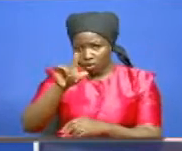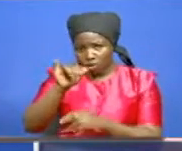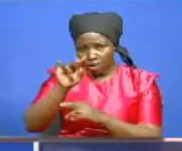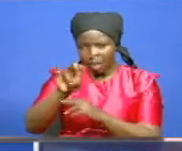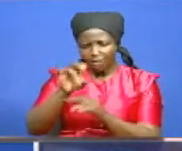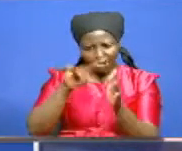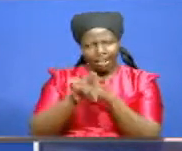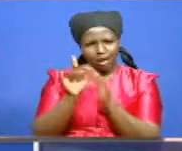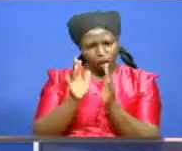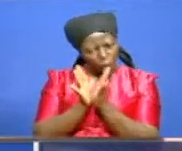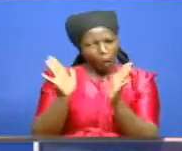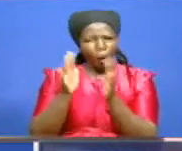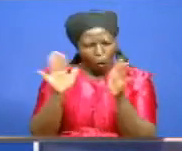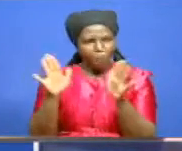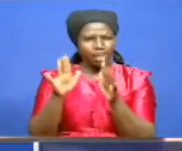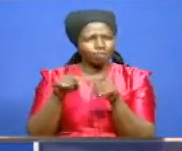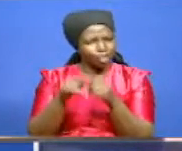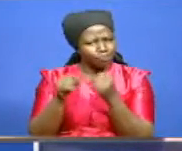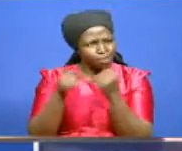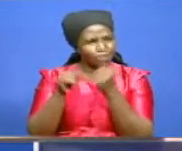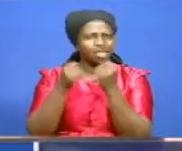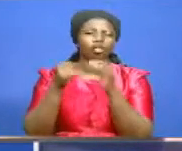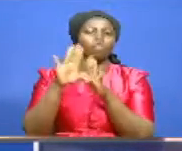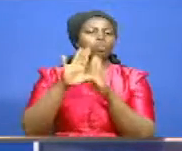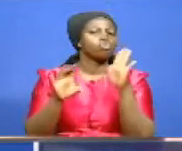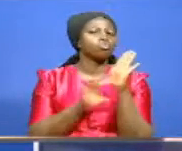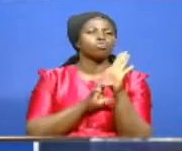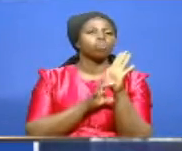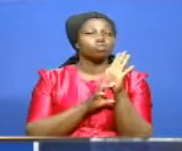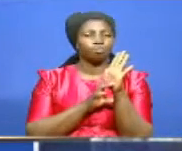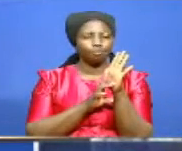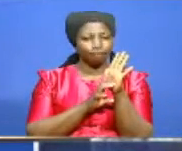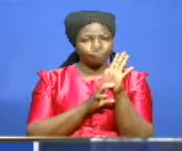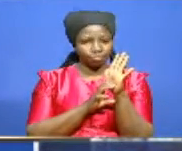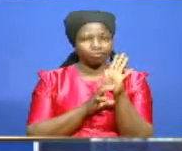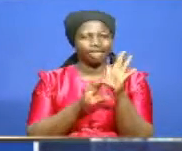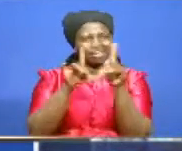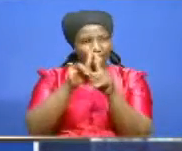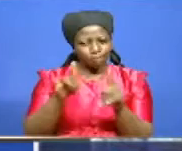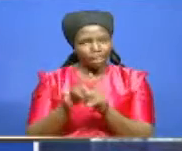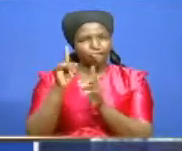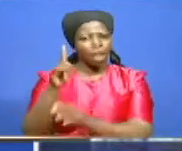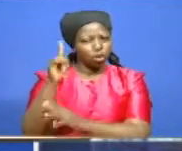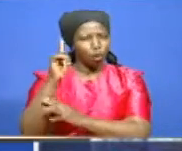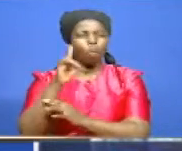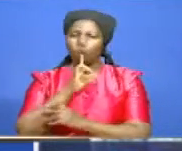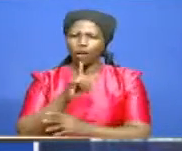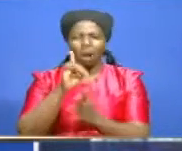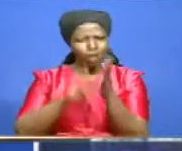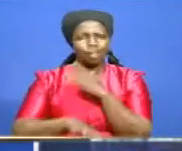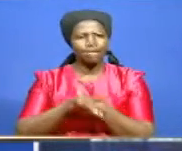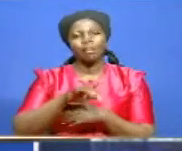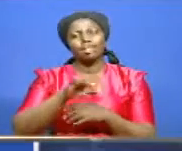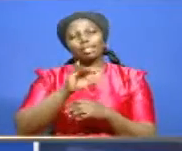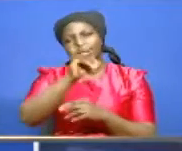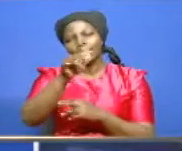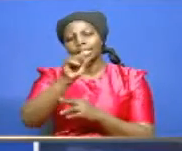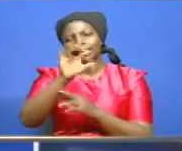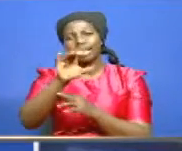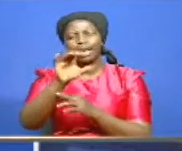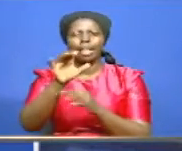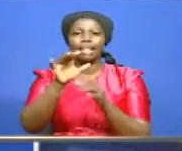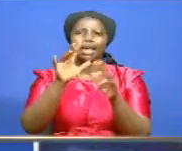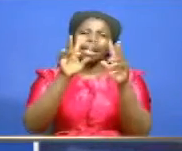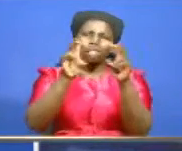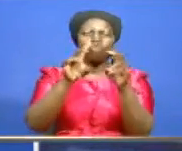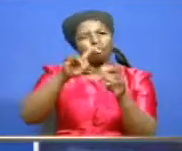open defiance and insubordination of the Constitution and the statutory dictate that demand JSC affairs should either